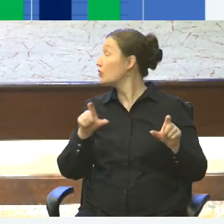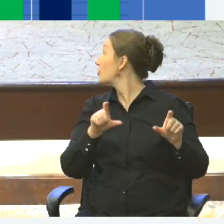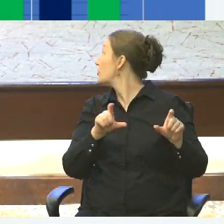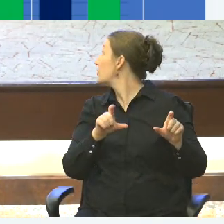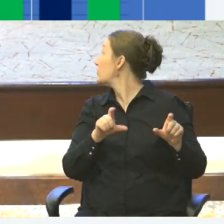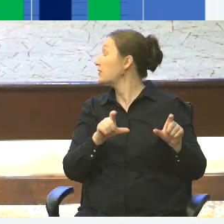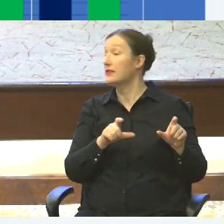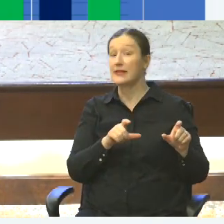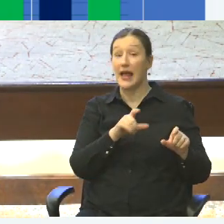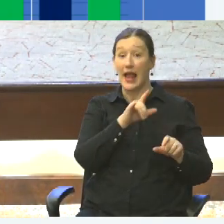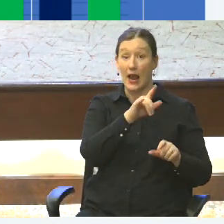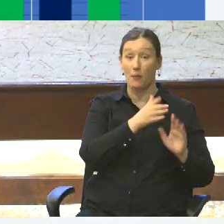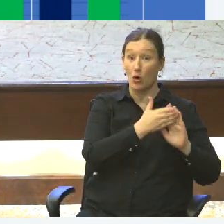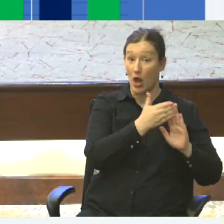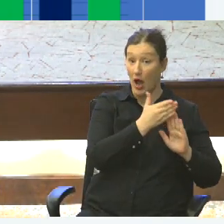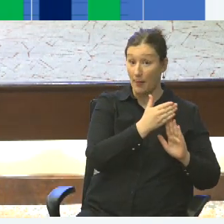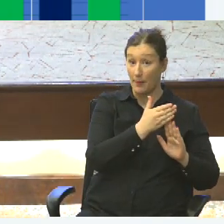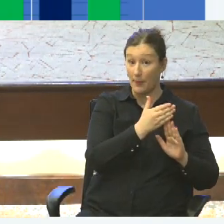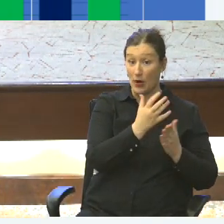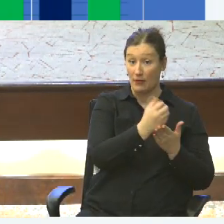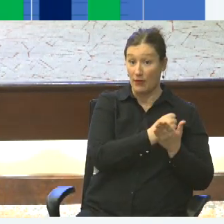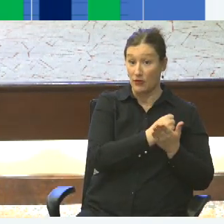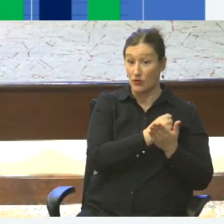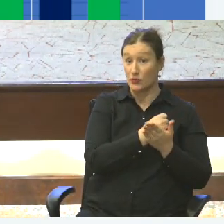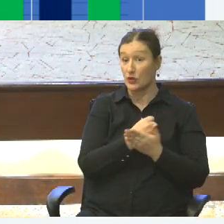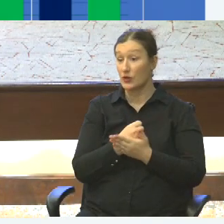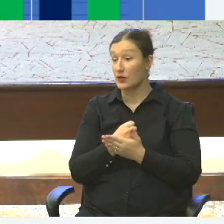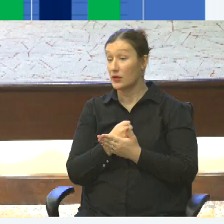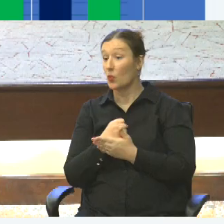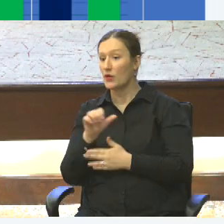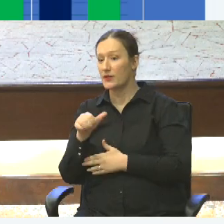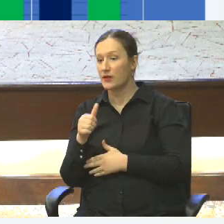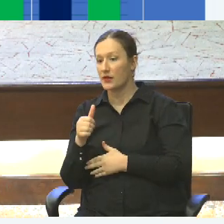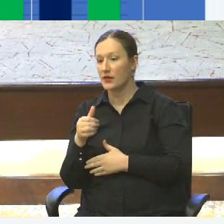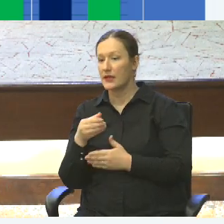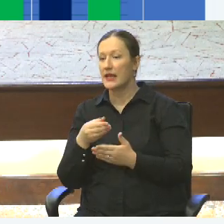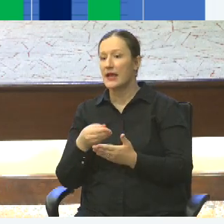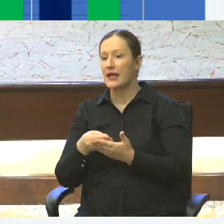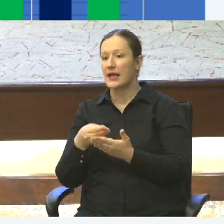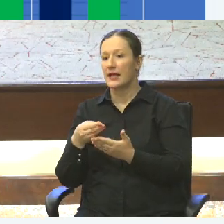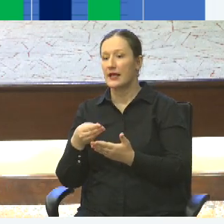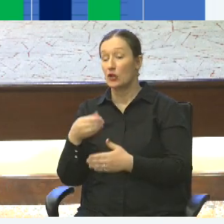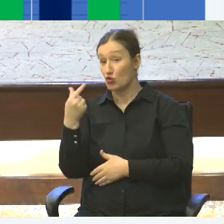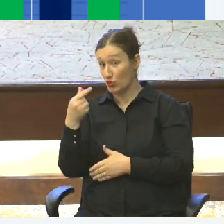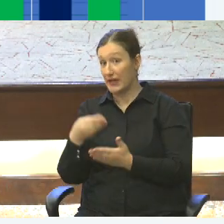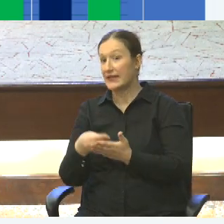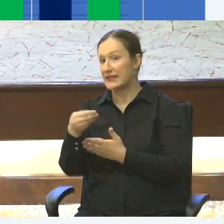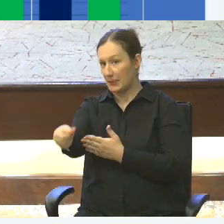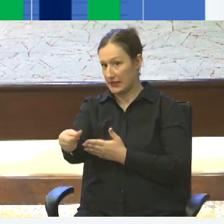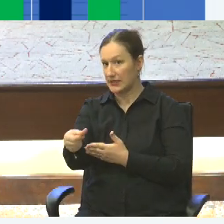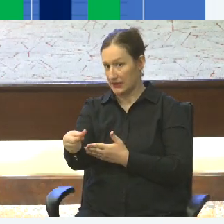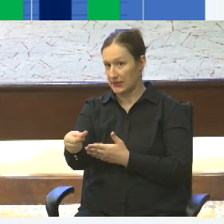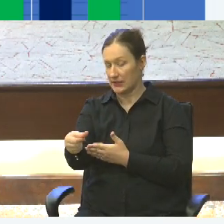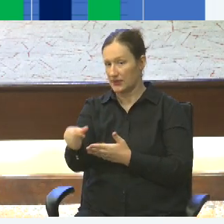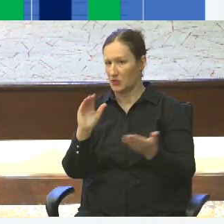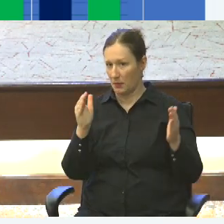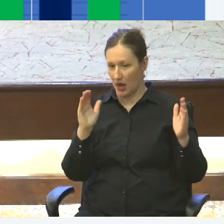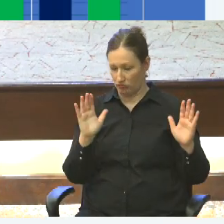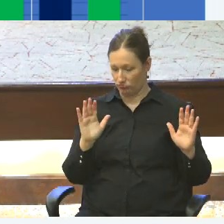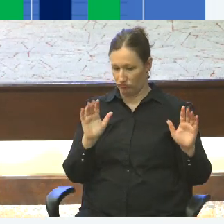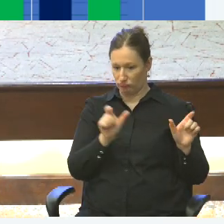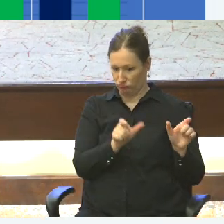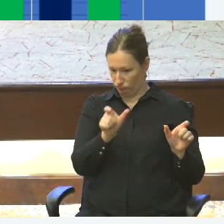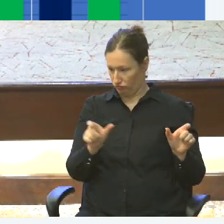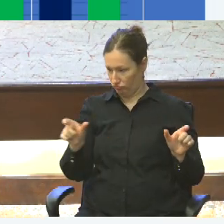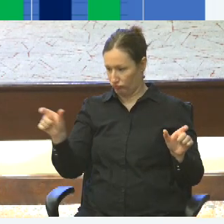revenues, the green bars are the airport operating expenses. The differential you see there is fairly consistent with the other graph